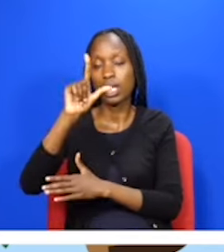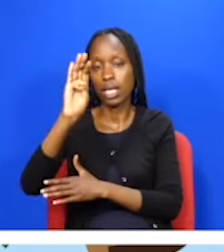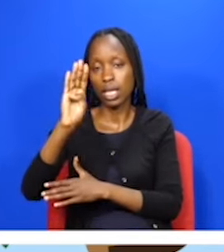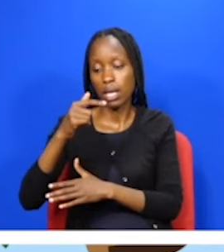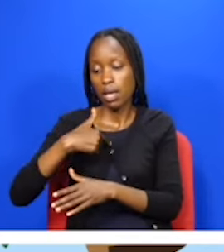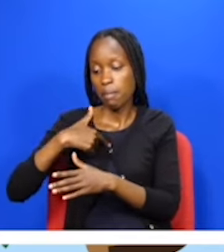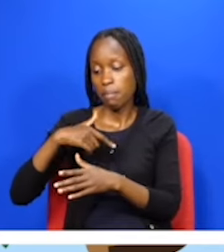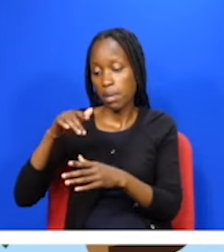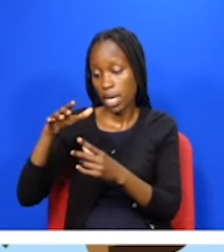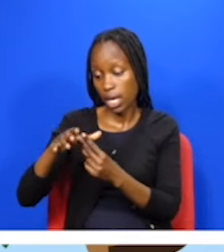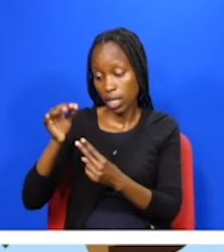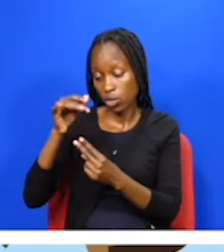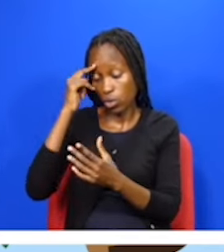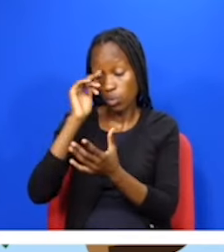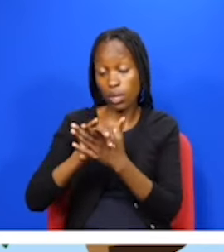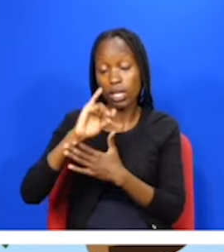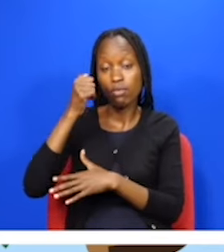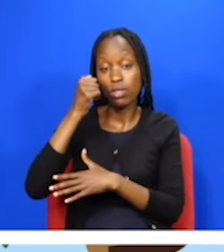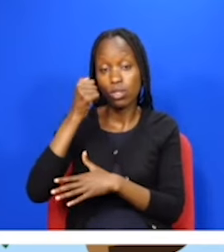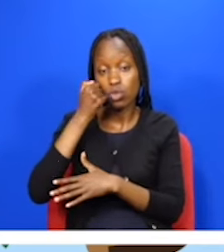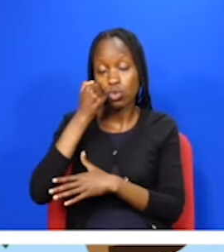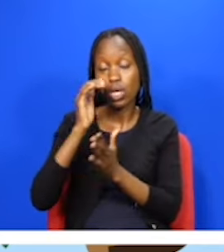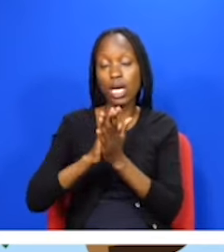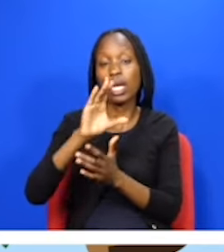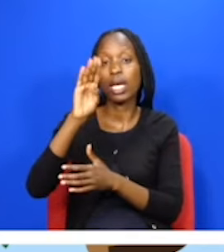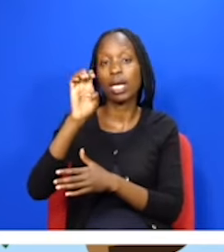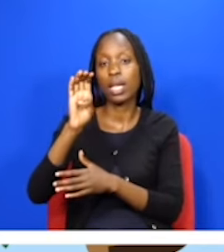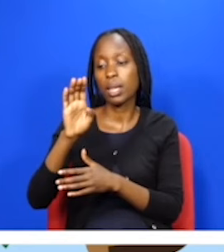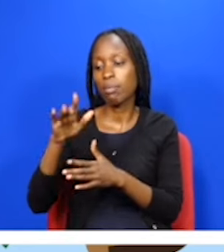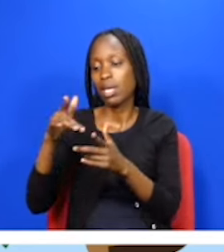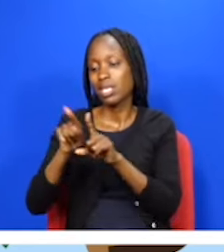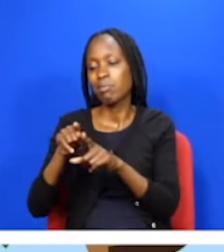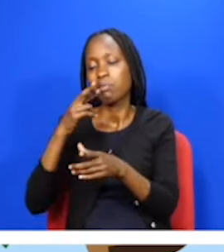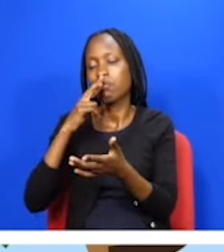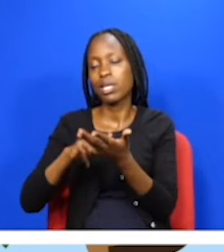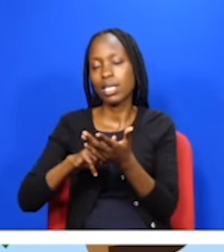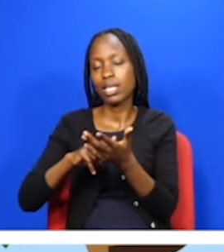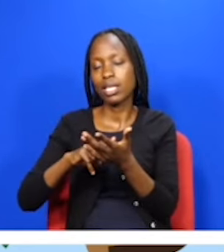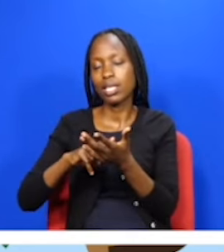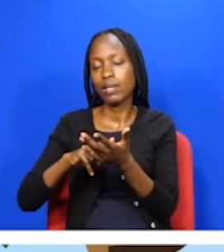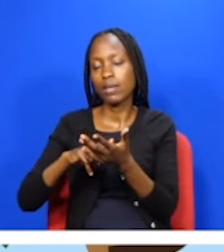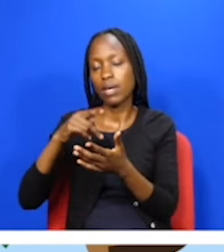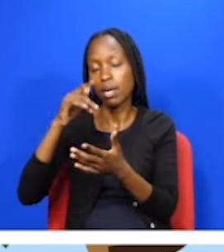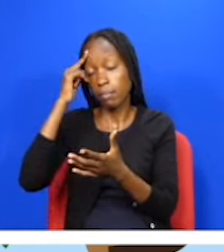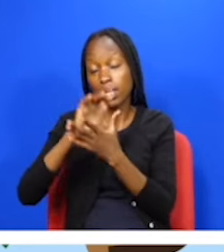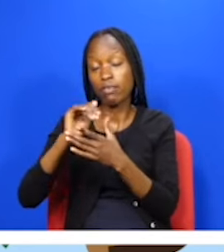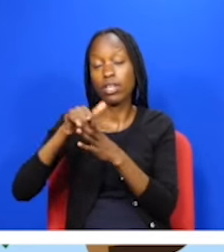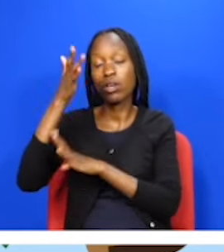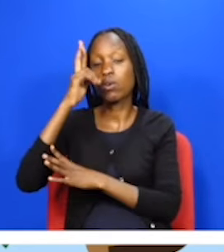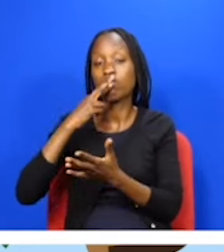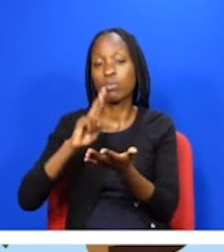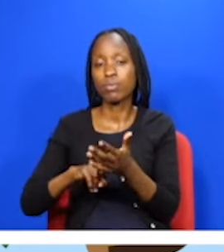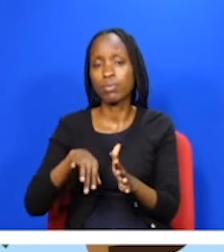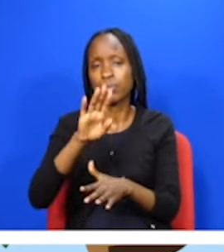to believe in the report of God. And where can we get our confidence from? Where can we get